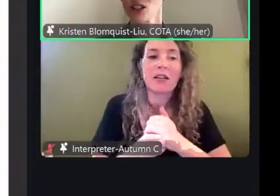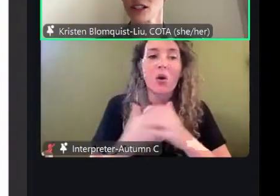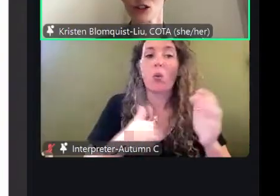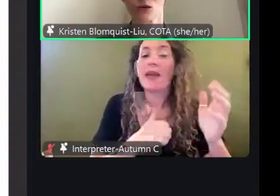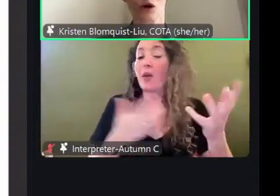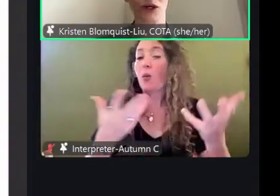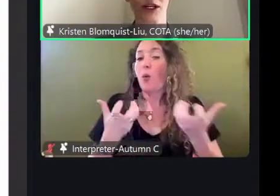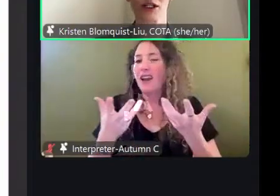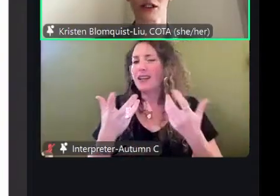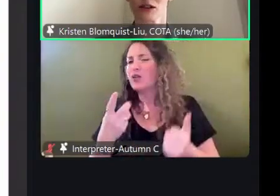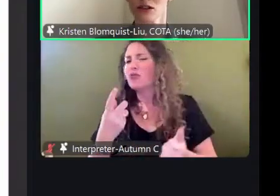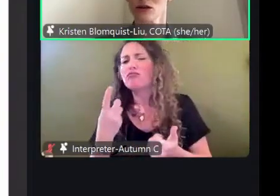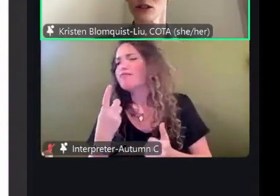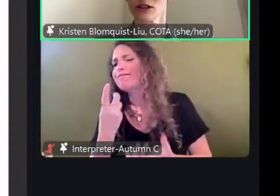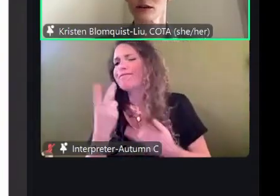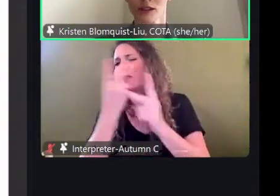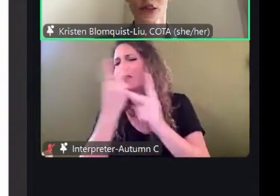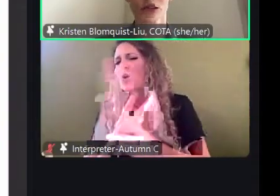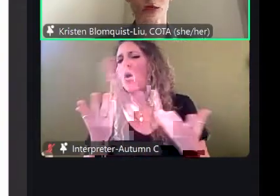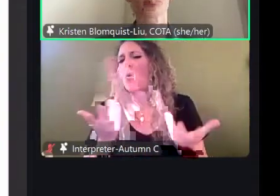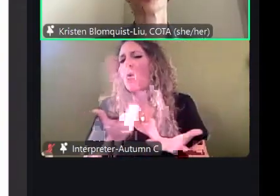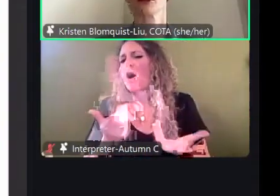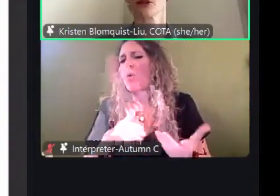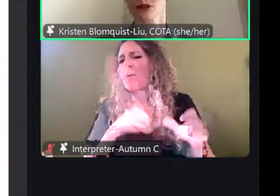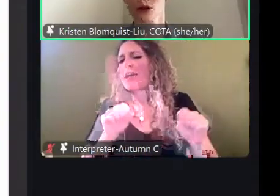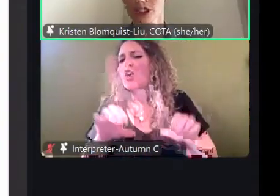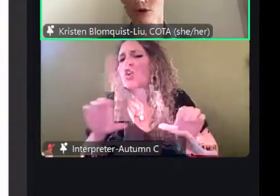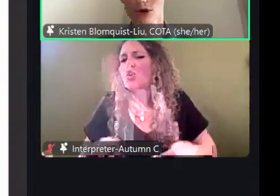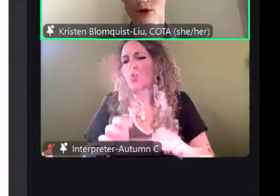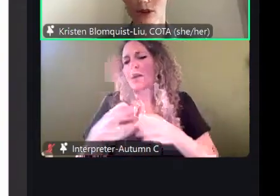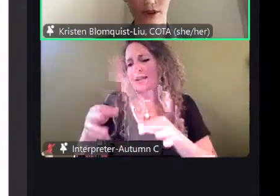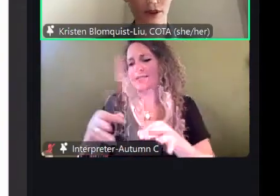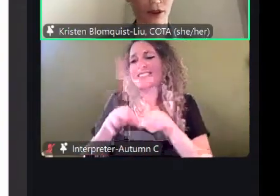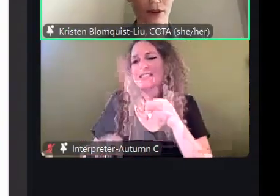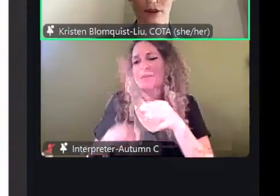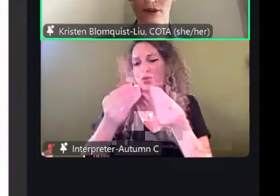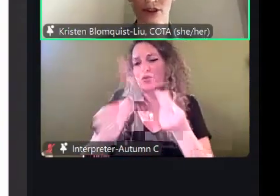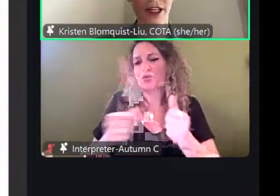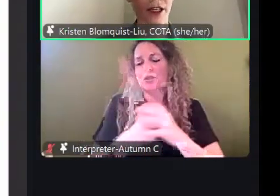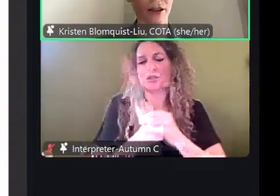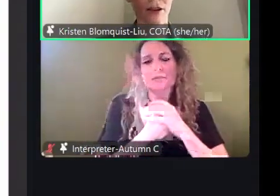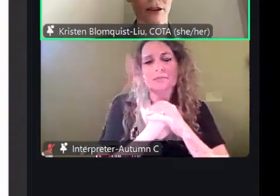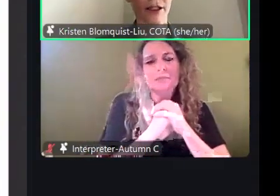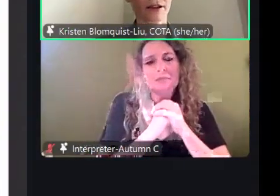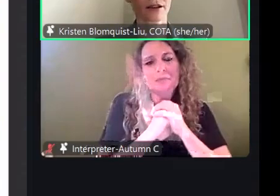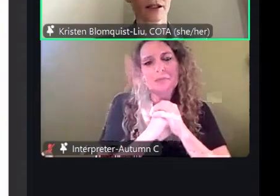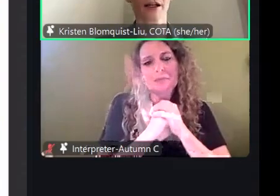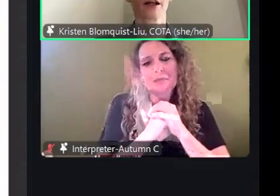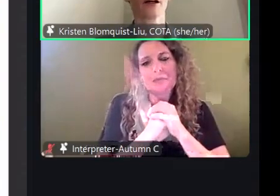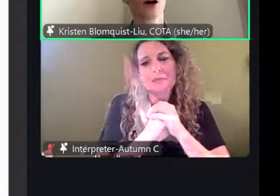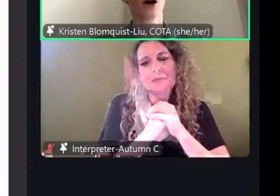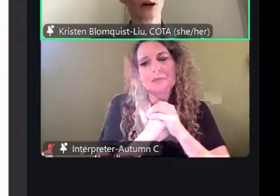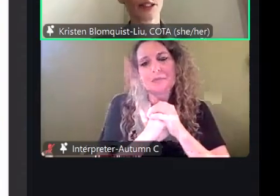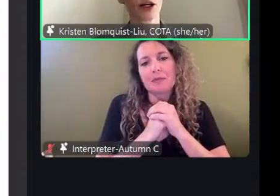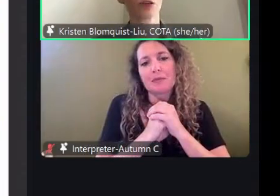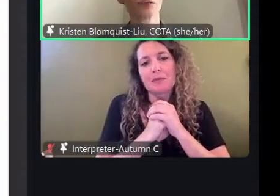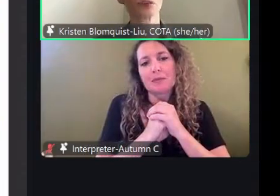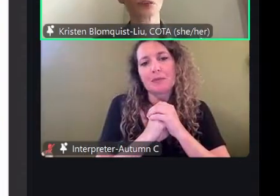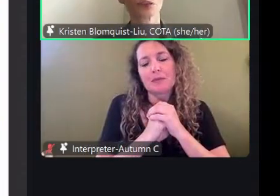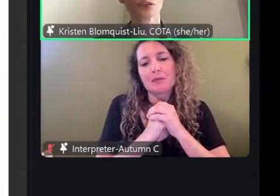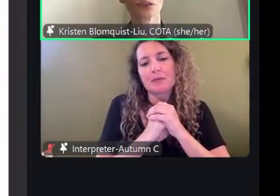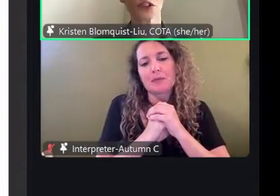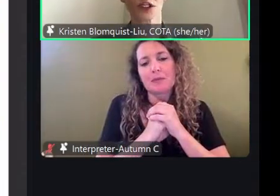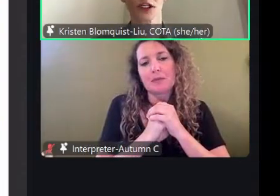wanted to kind of look into what we could do, some simple solutions, which I will share later. And then